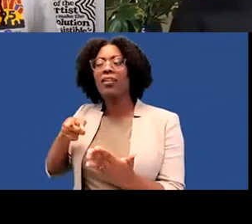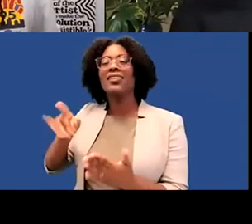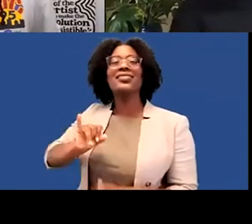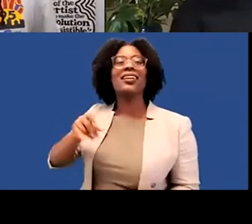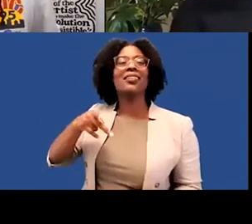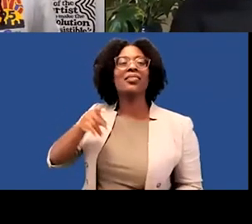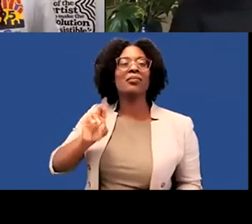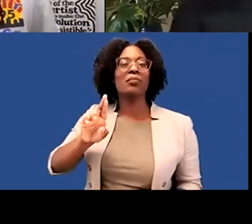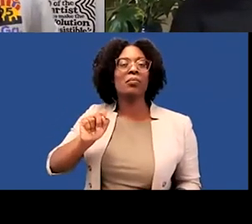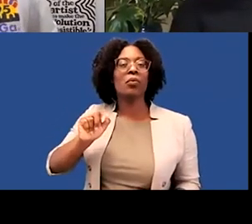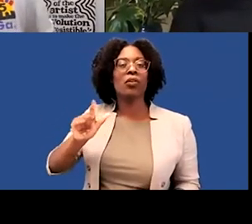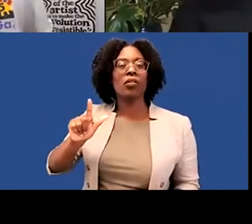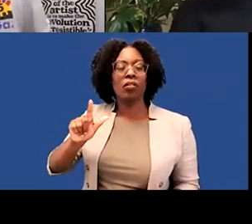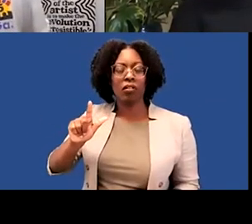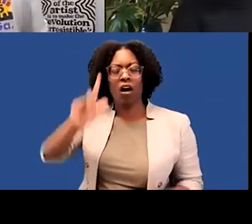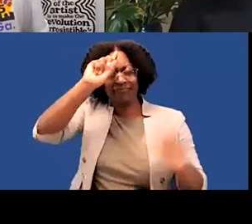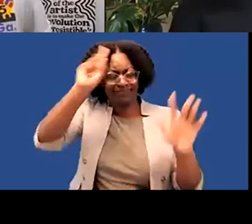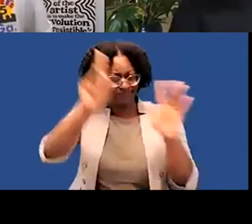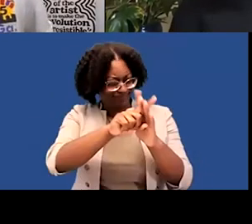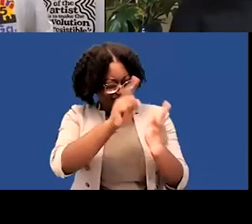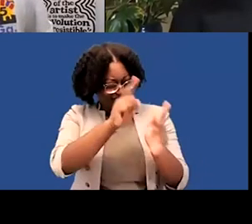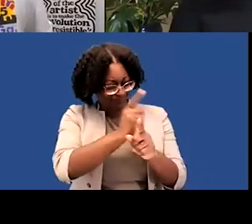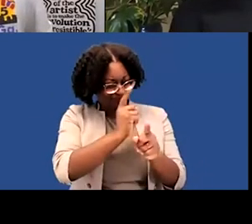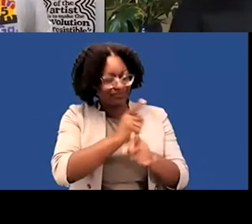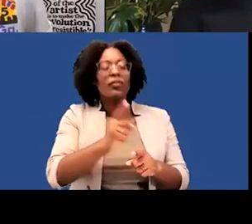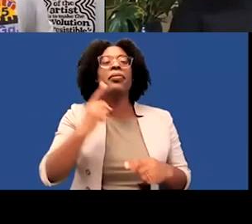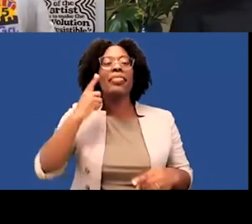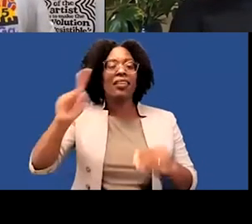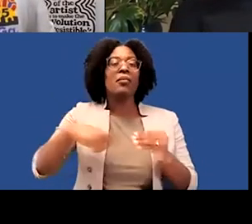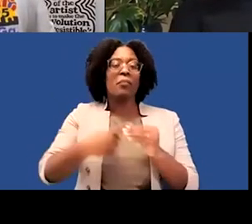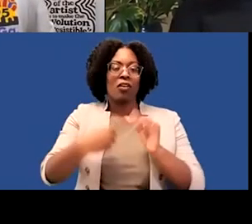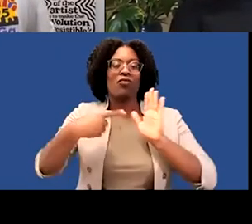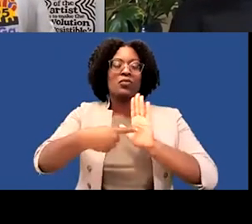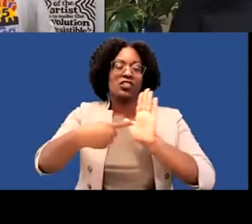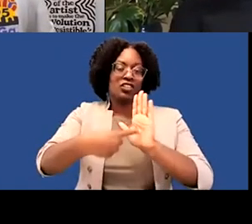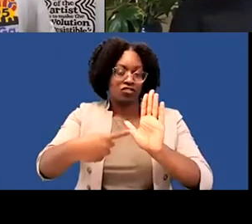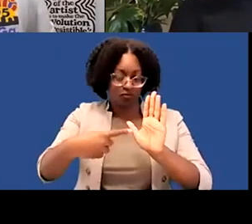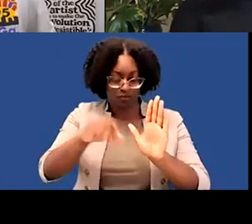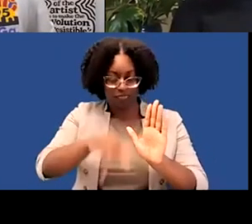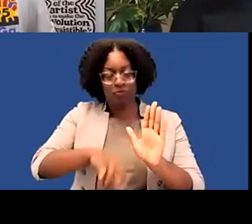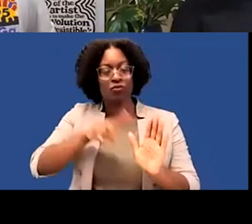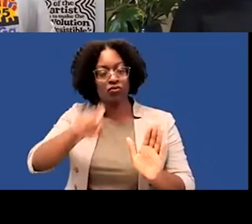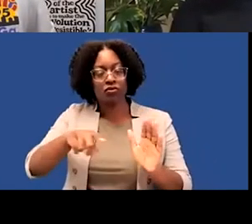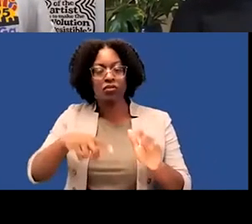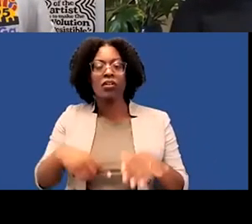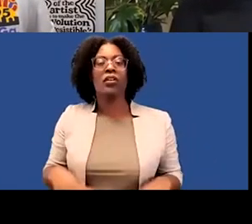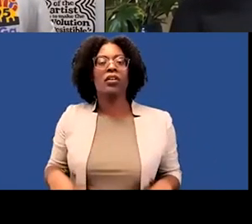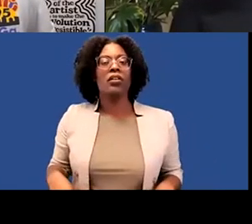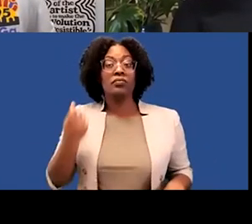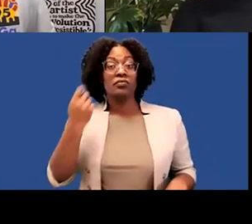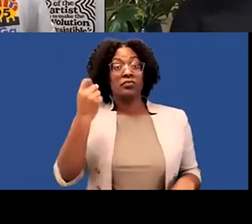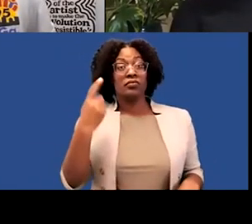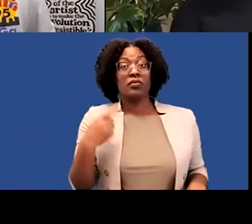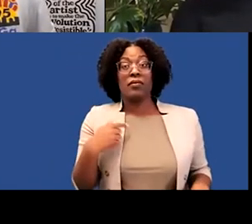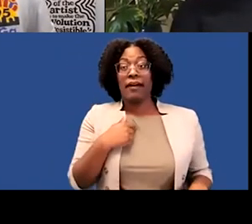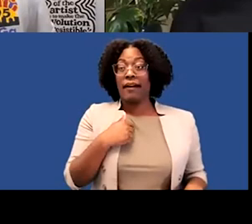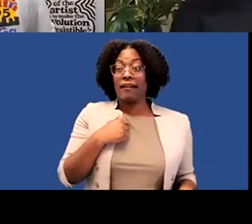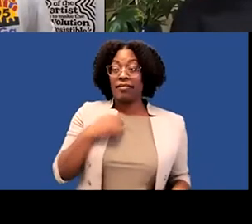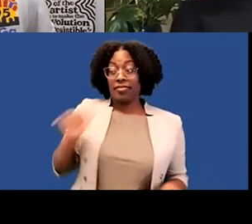it was about thinking about representation. You know, I didn't want to make this book because there was a lack. It didn't come from a place